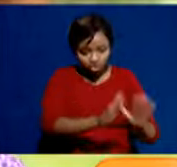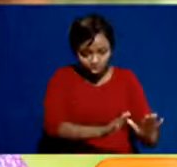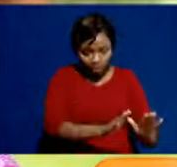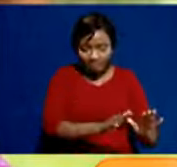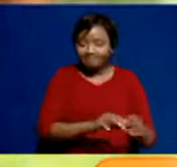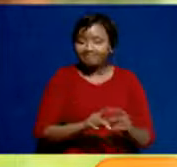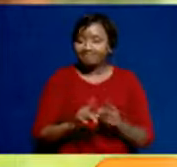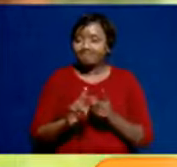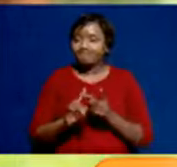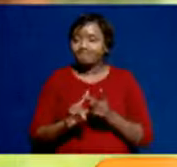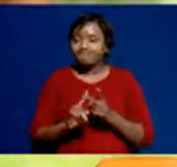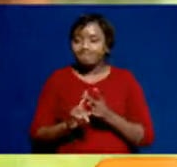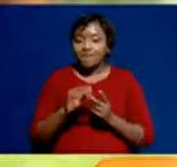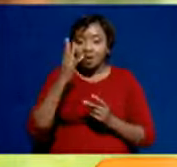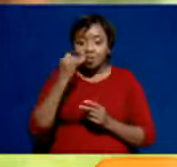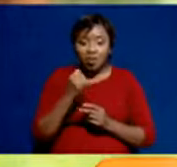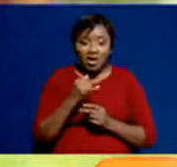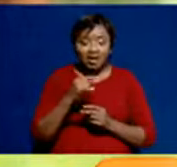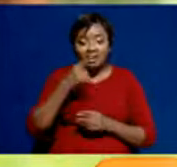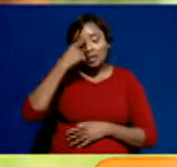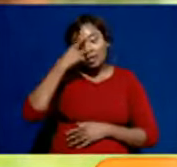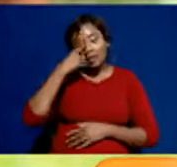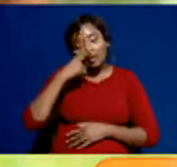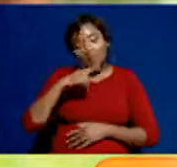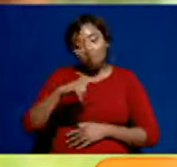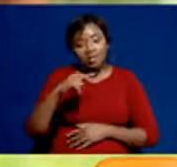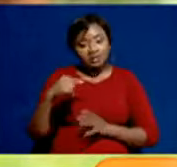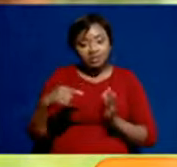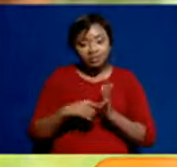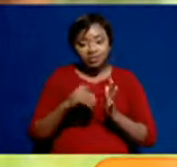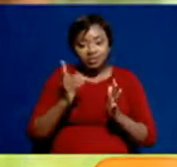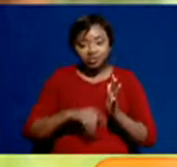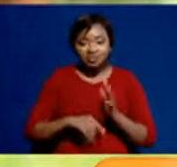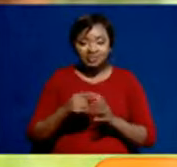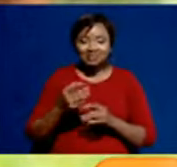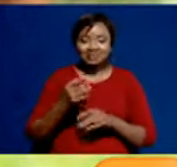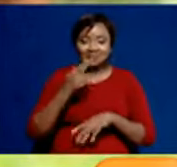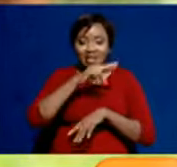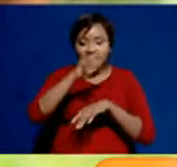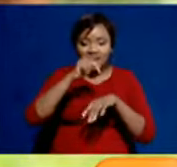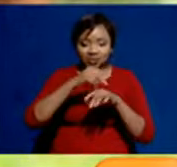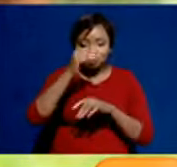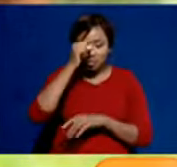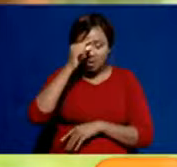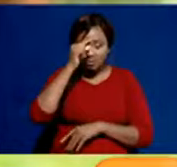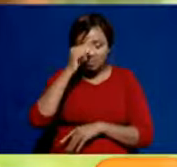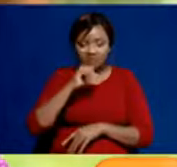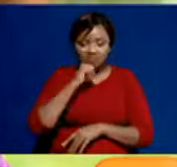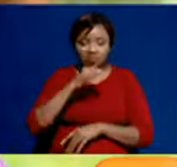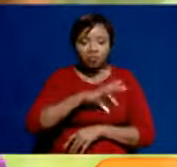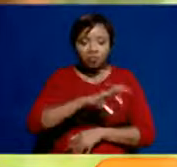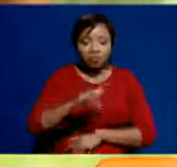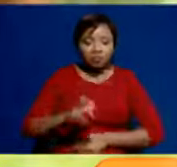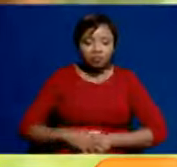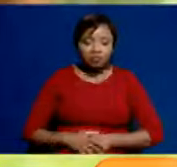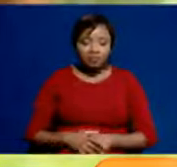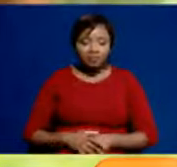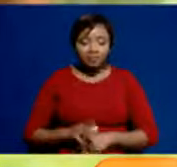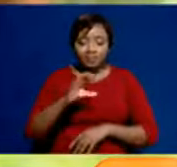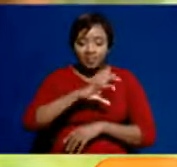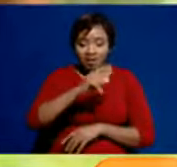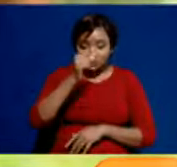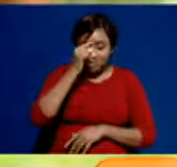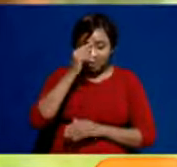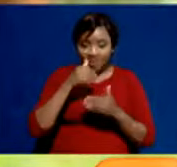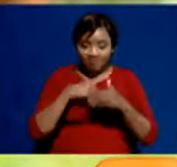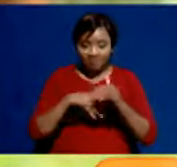Because the policy is by the national government, not by the counties. The counties follow policy from the